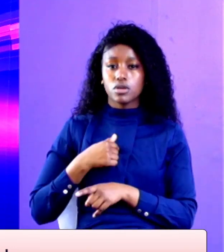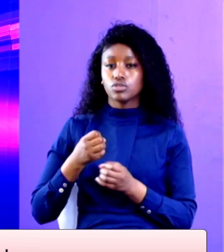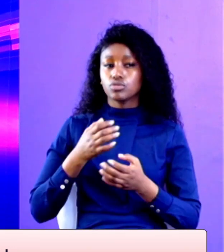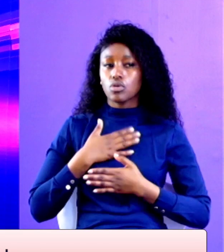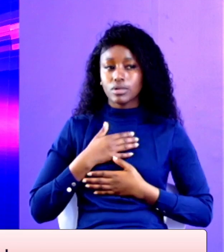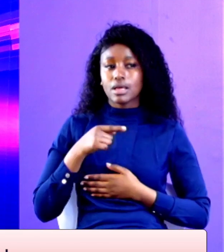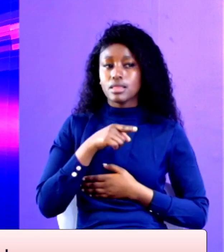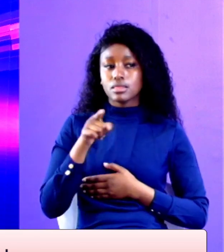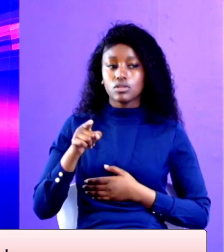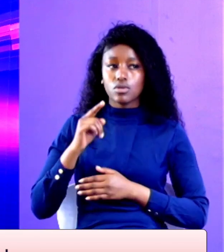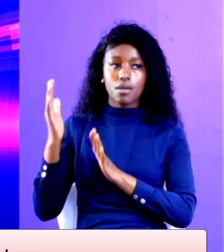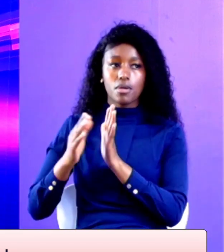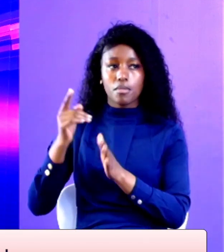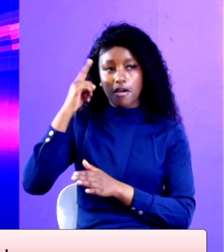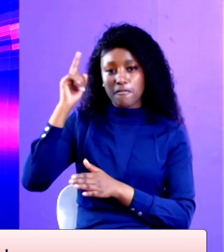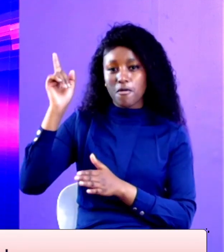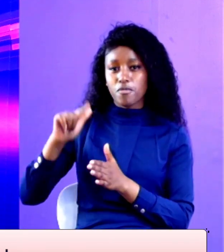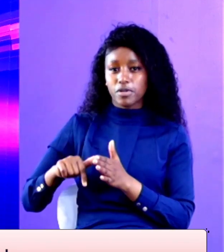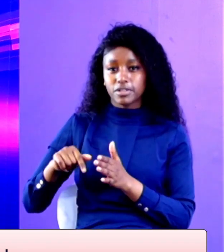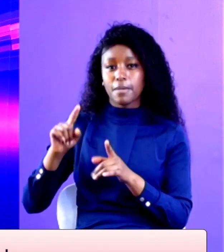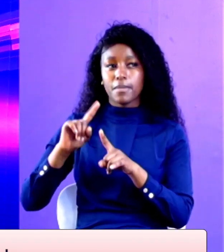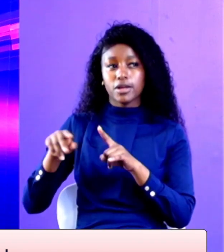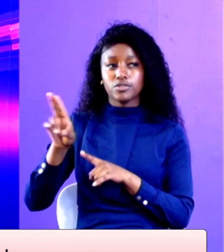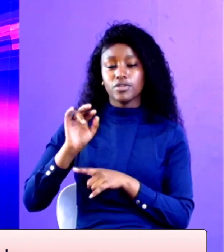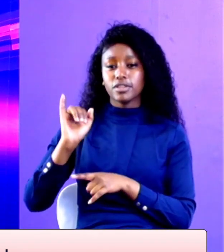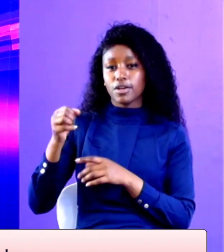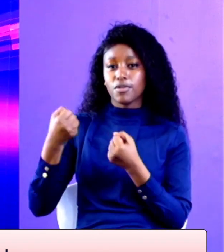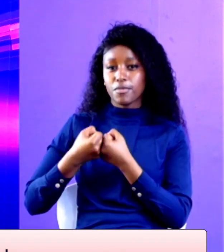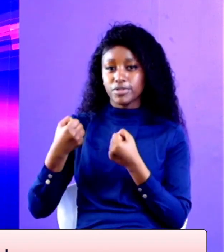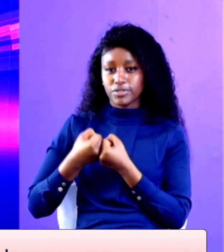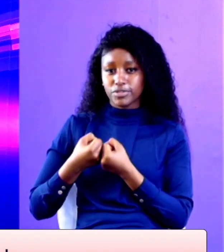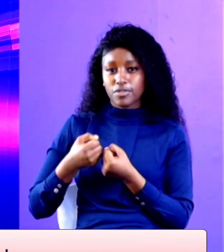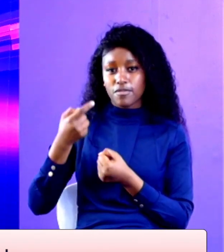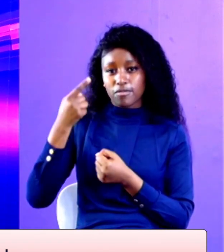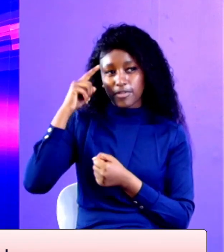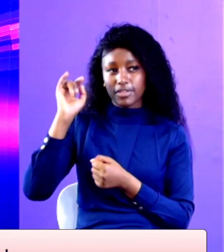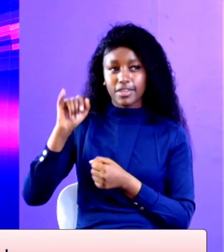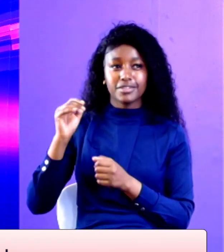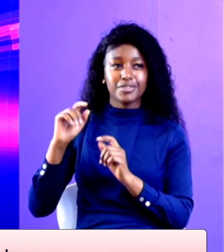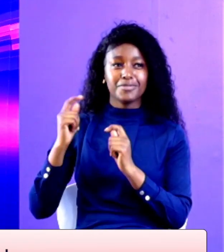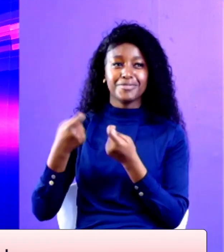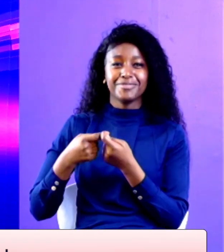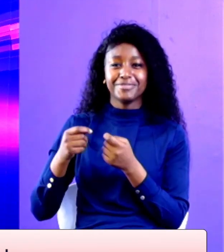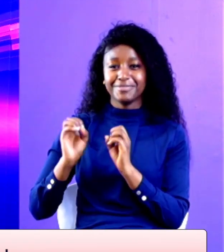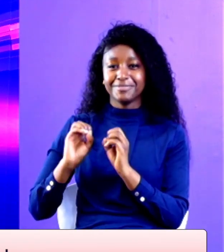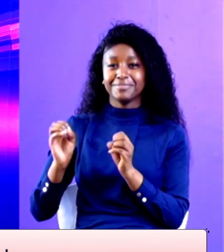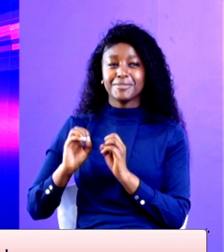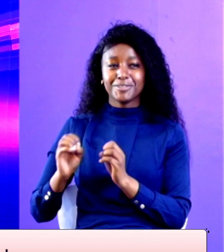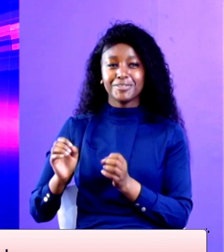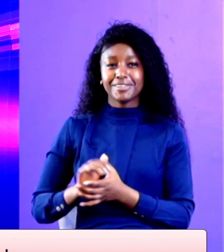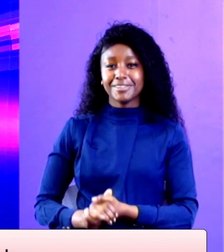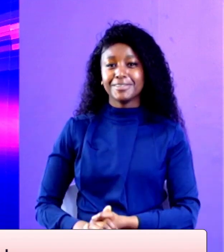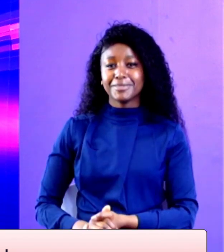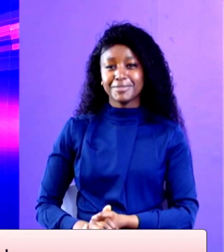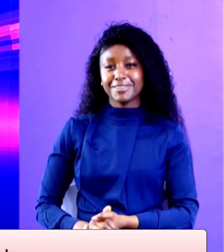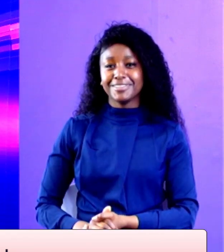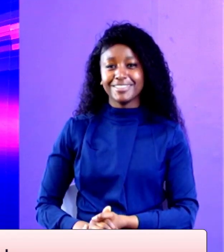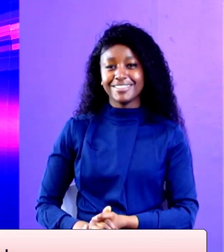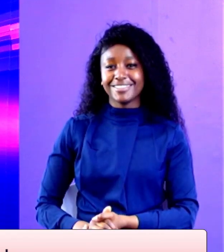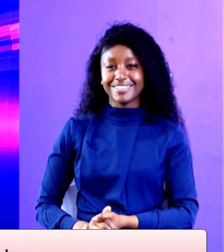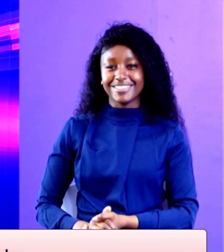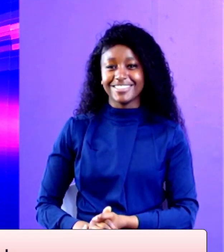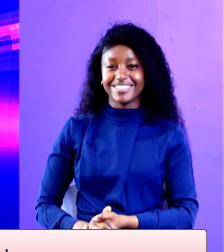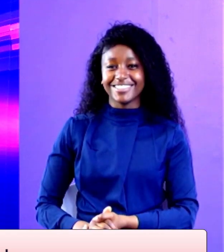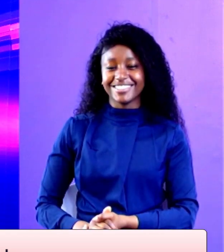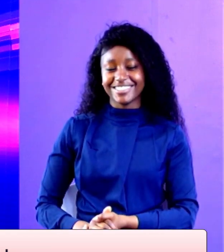that tournament for preparations for the CHAN? Do you think as a team we are ready for